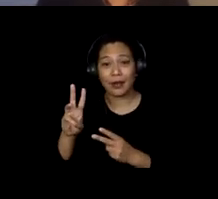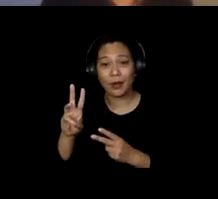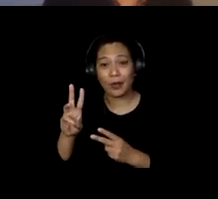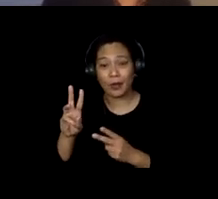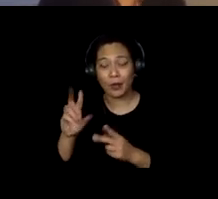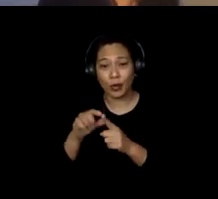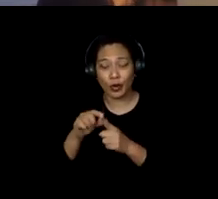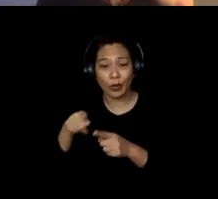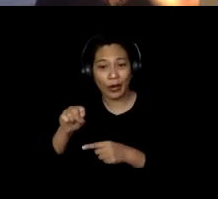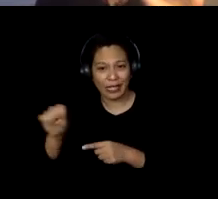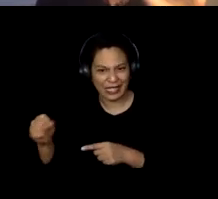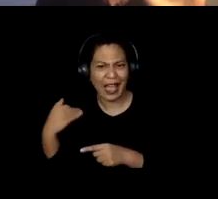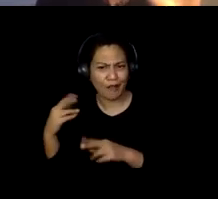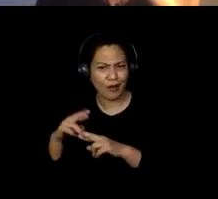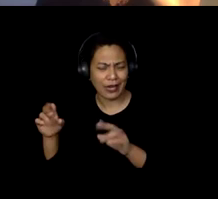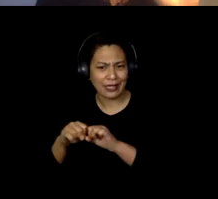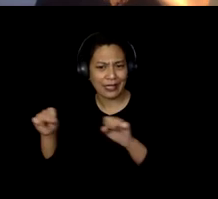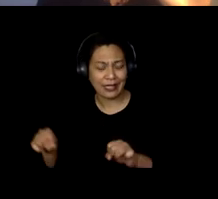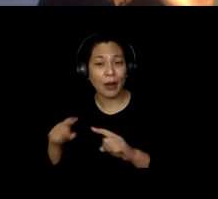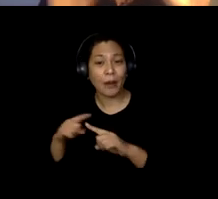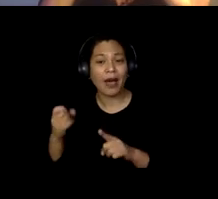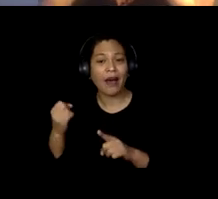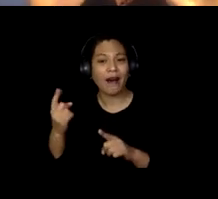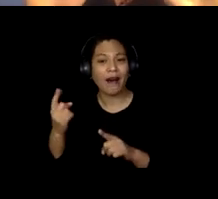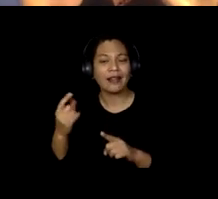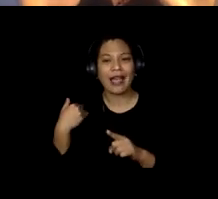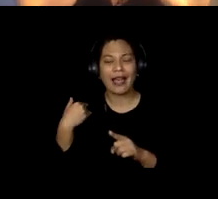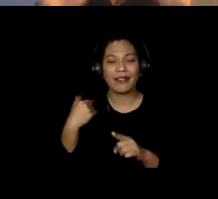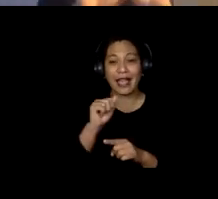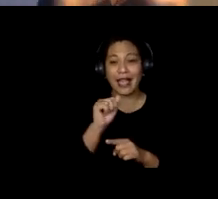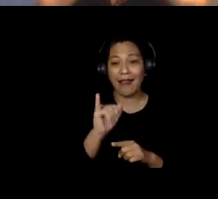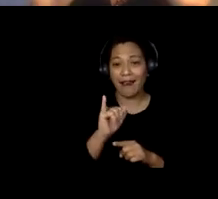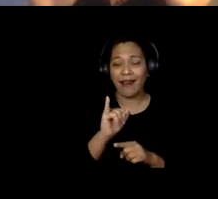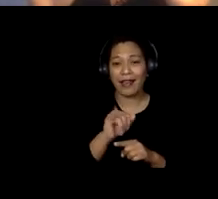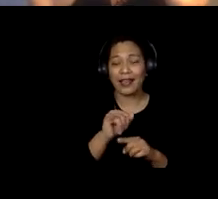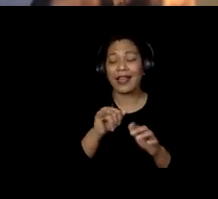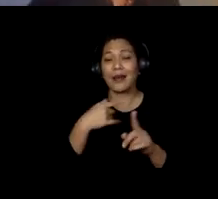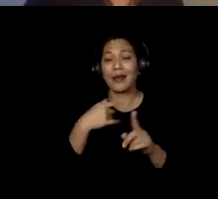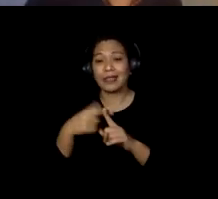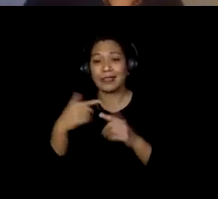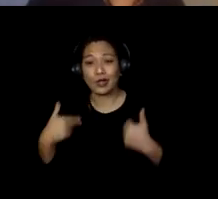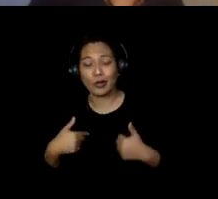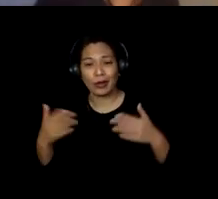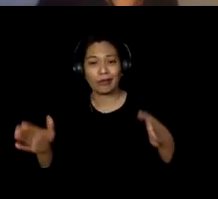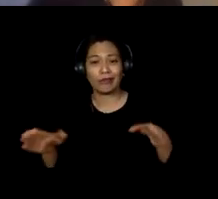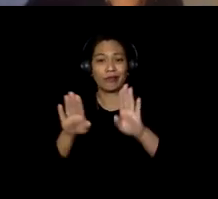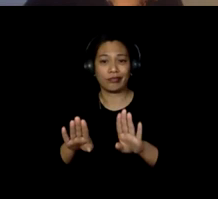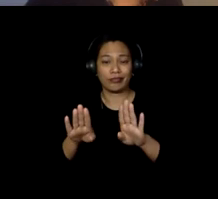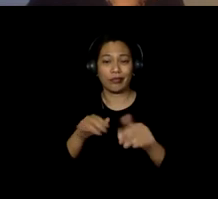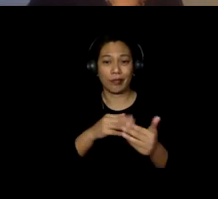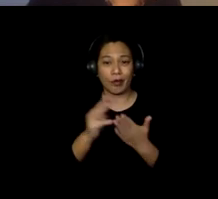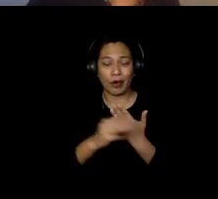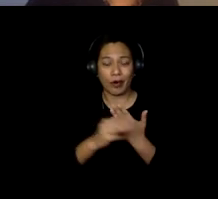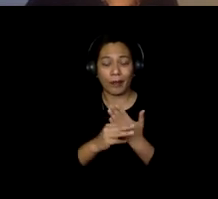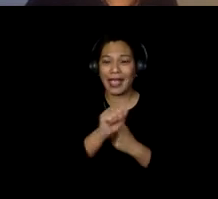on the Adobe backend, they put the AI interface and the human-driven one side by side. And the reason is the AI one